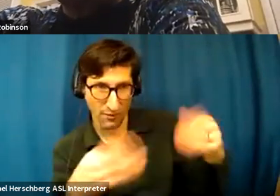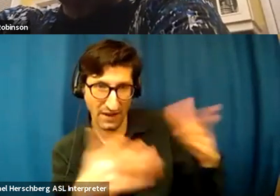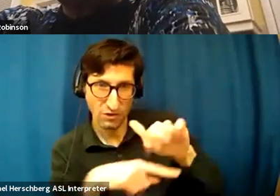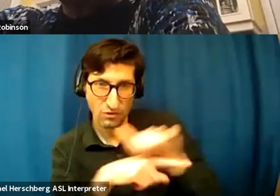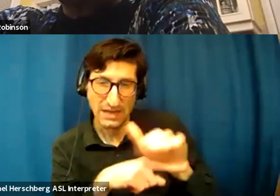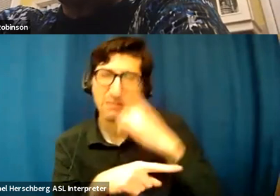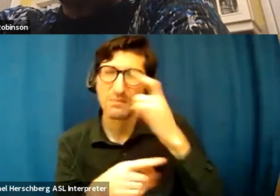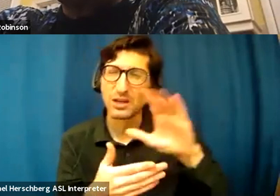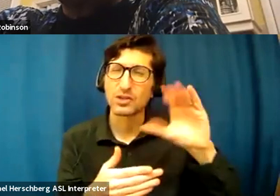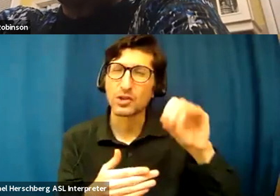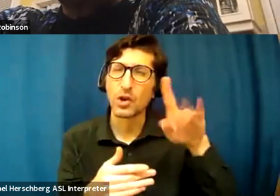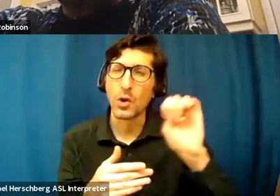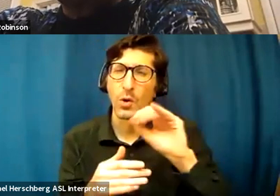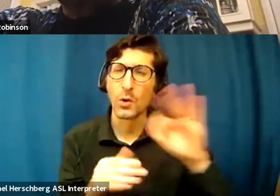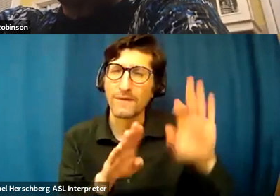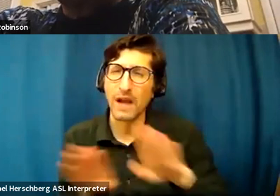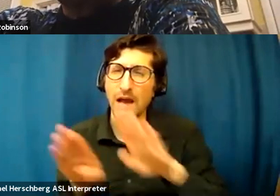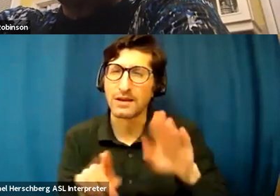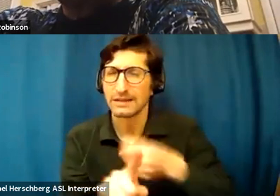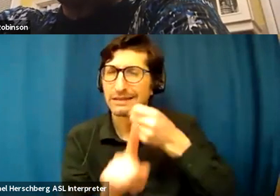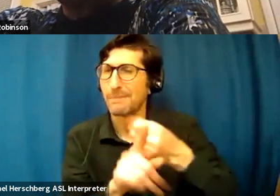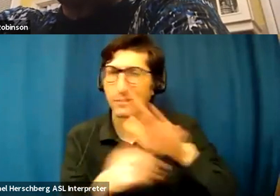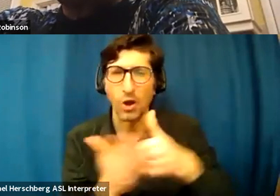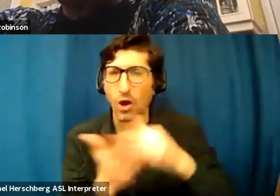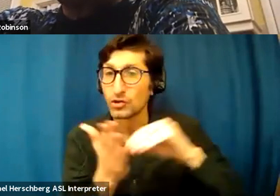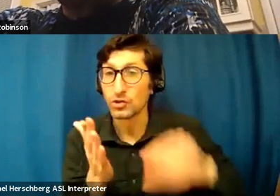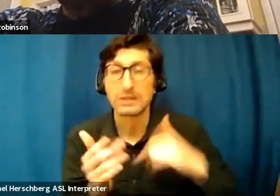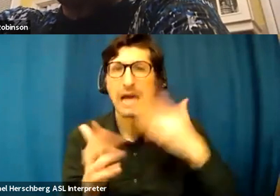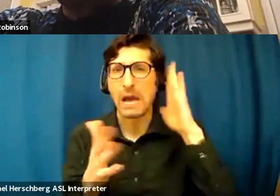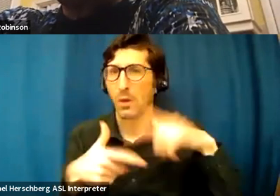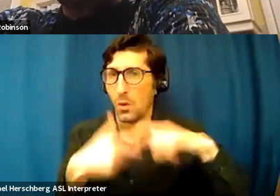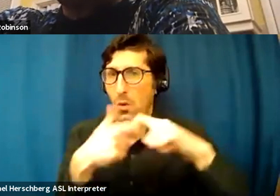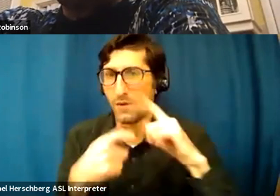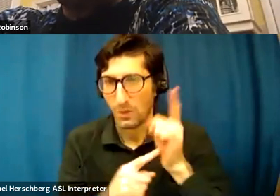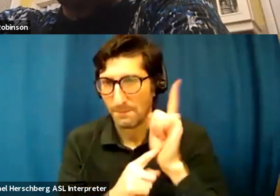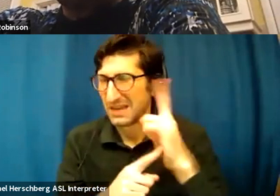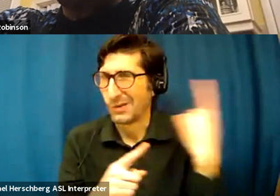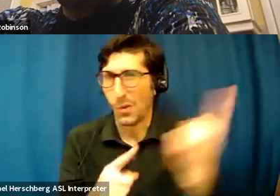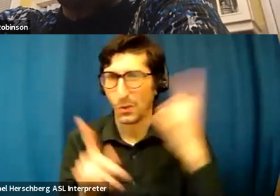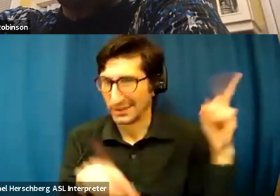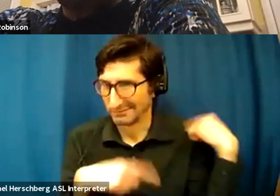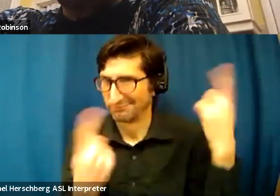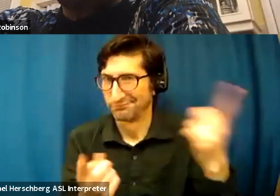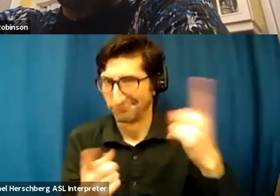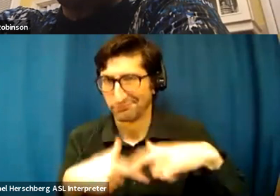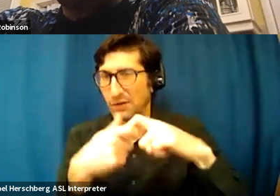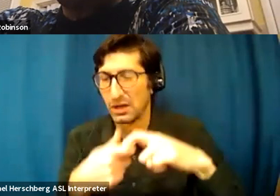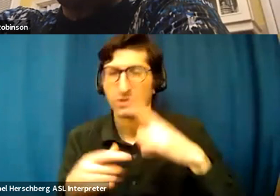of conduct affects us all students. And I'll take this brief pause, as I always do, to mention